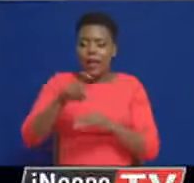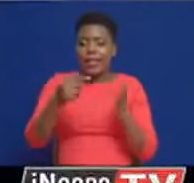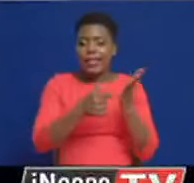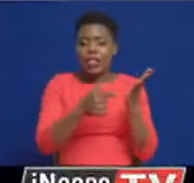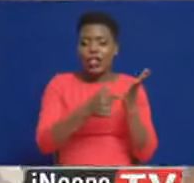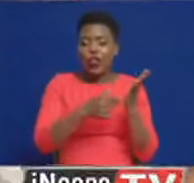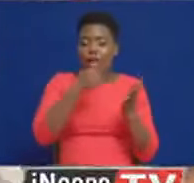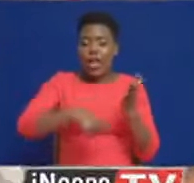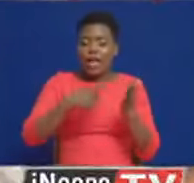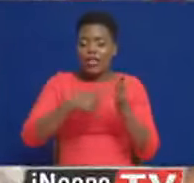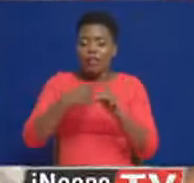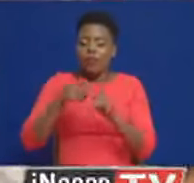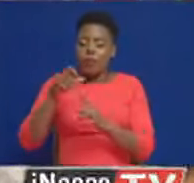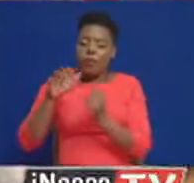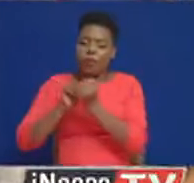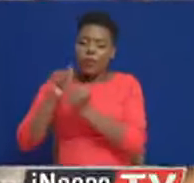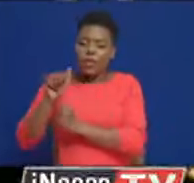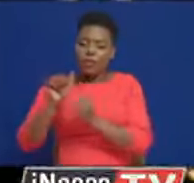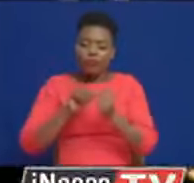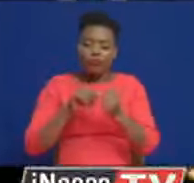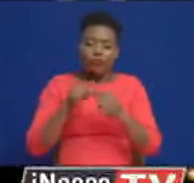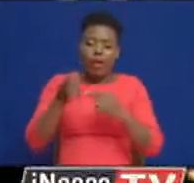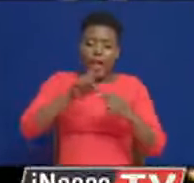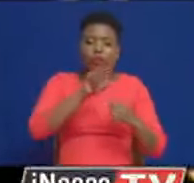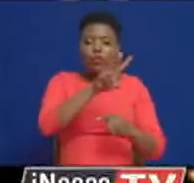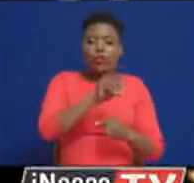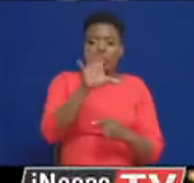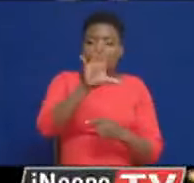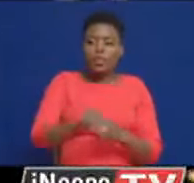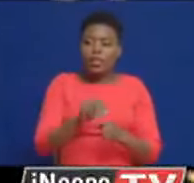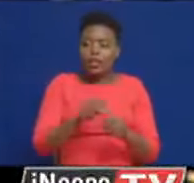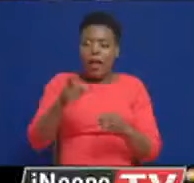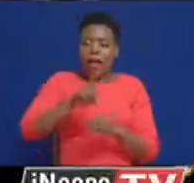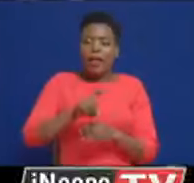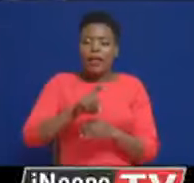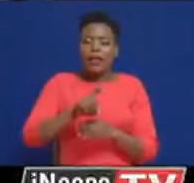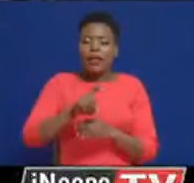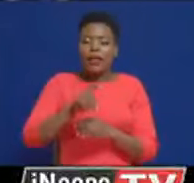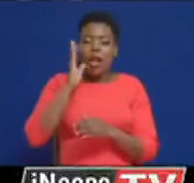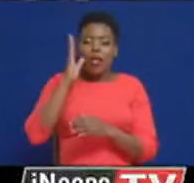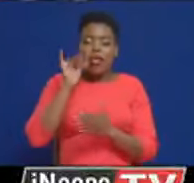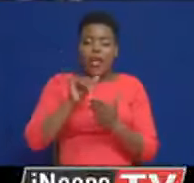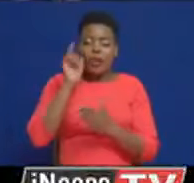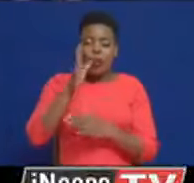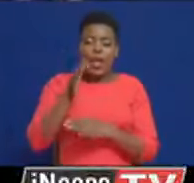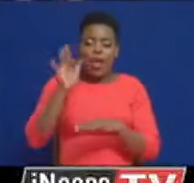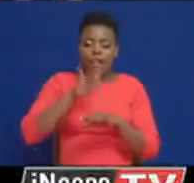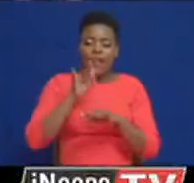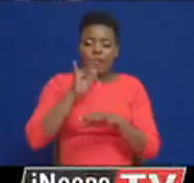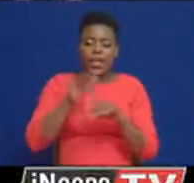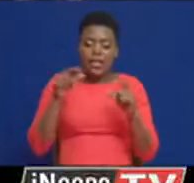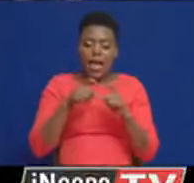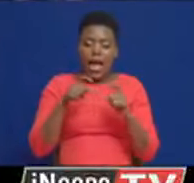taxes from 15% to 20%. Increase in IDF, this will affect SIM cards, if the increase